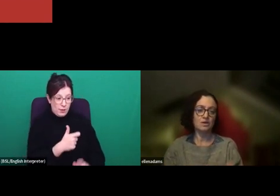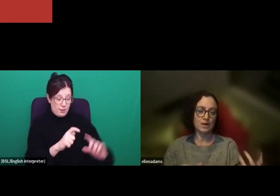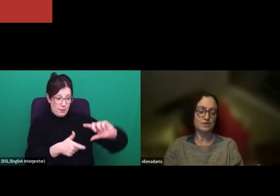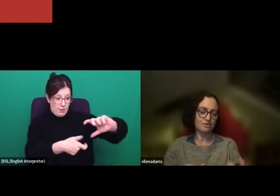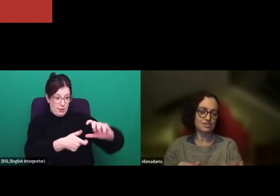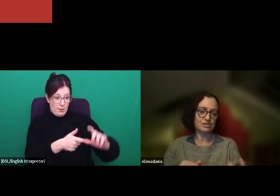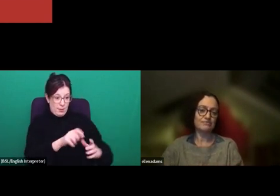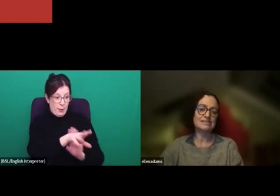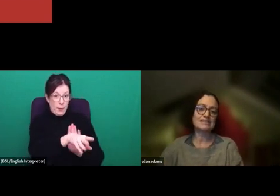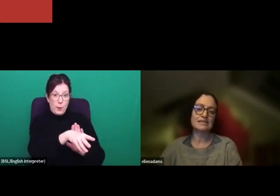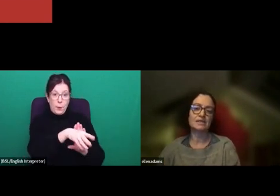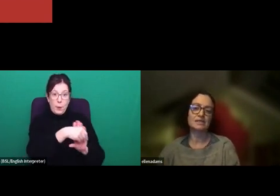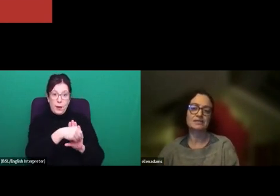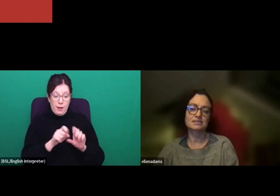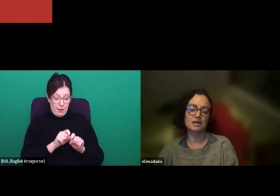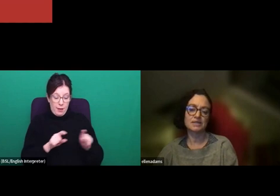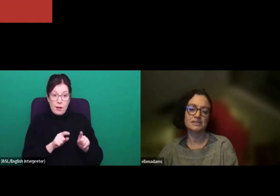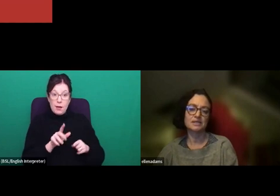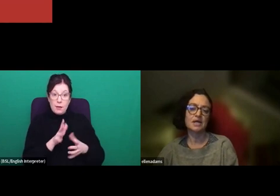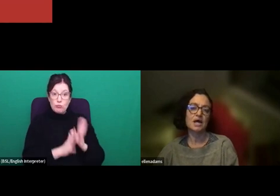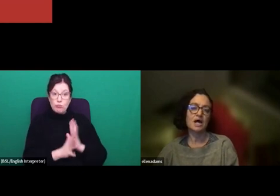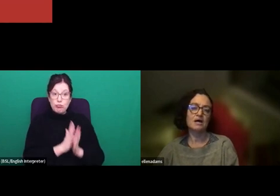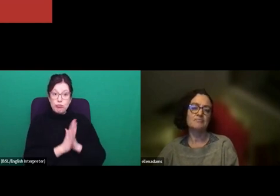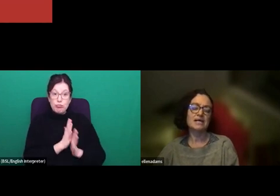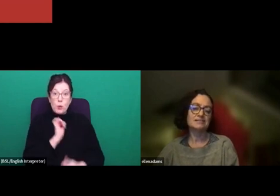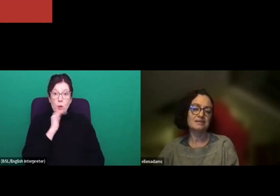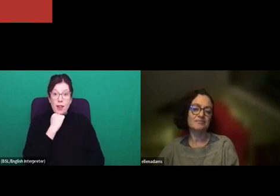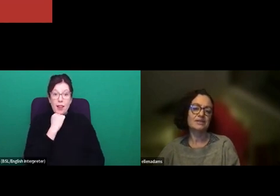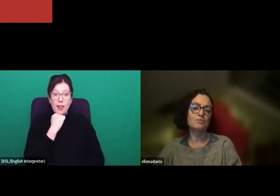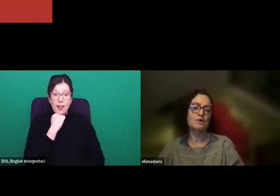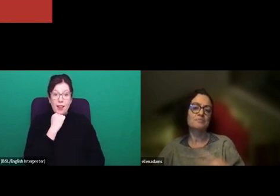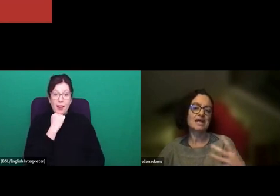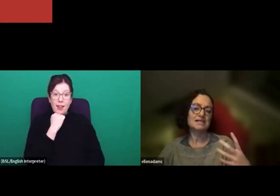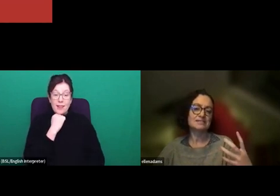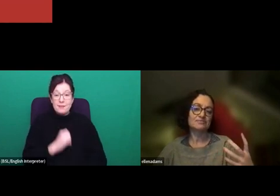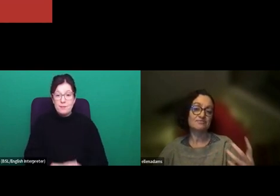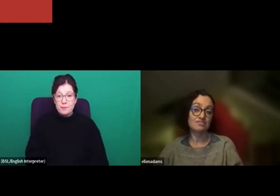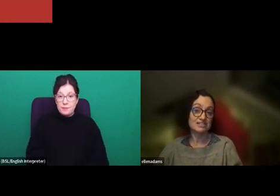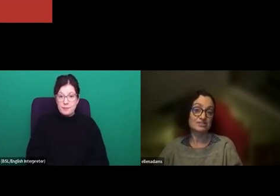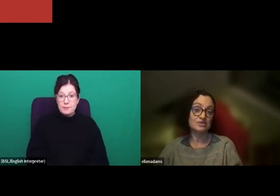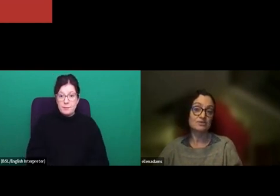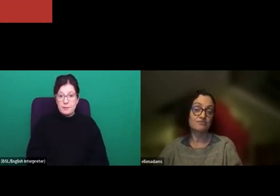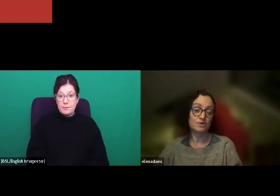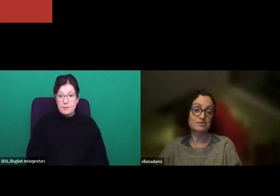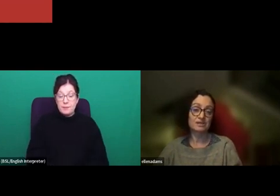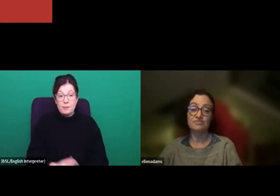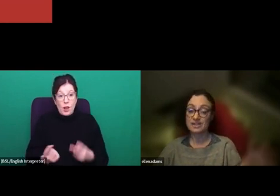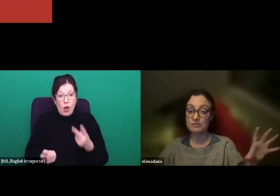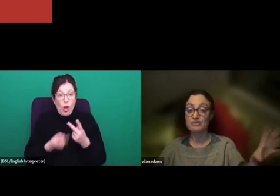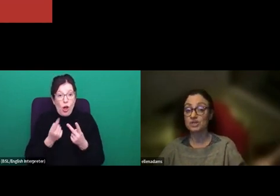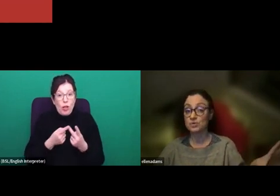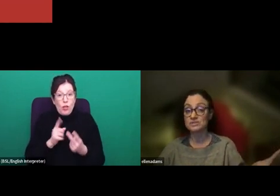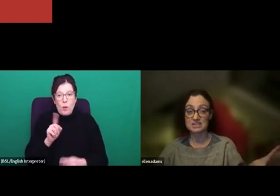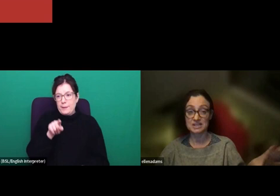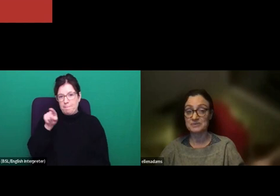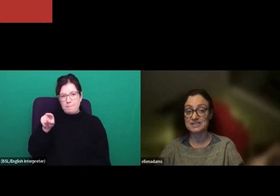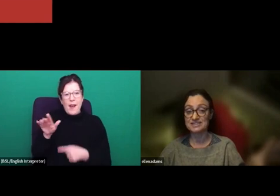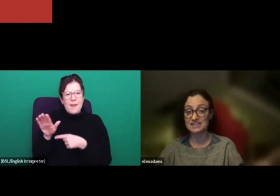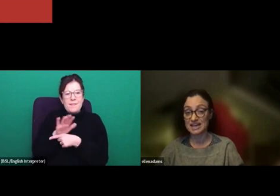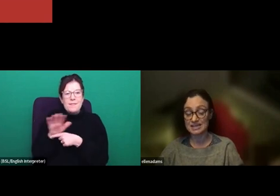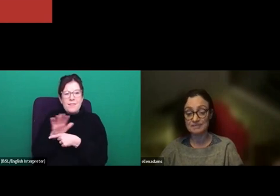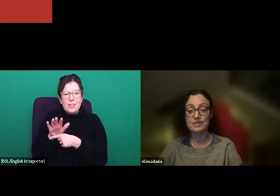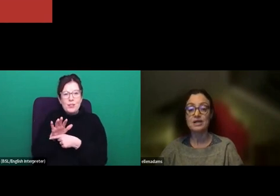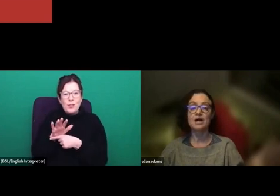phone when you're actually visiting the site. And something that will be added very soon, the voiceover, they were recorded